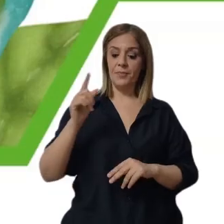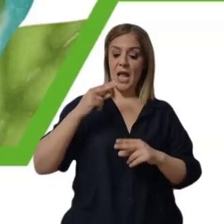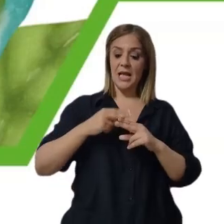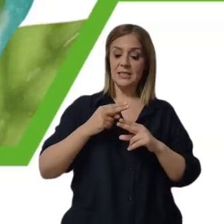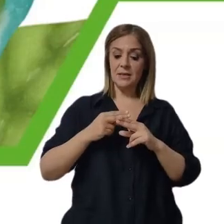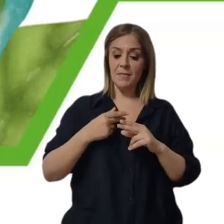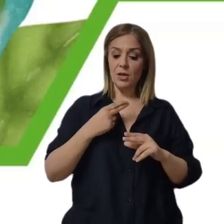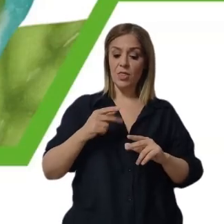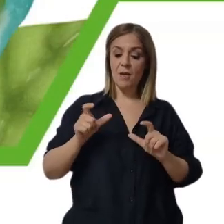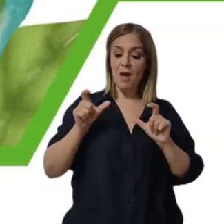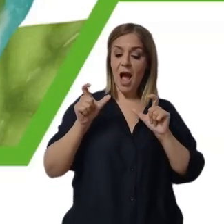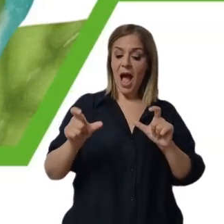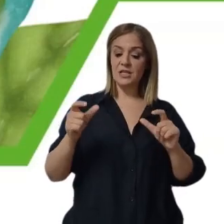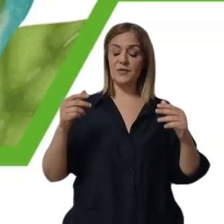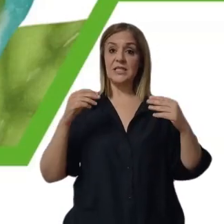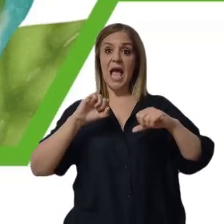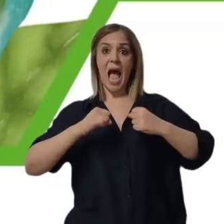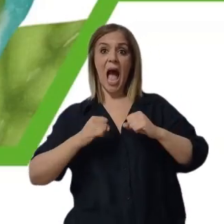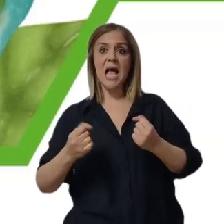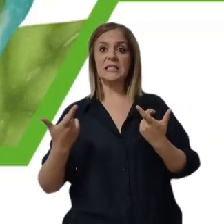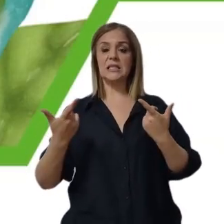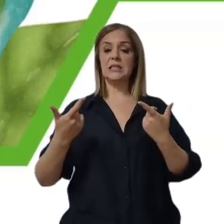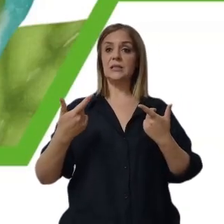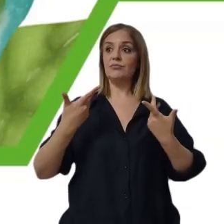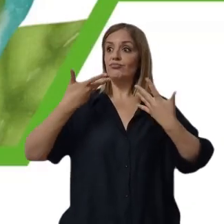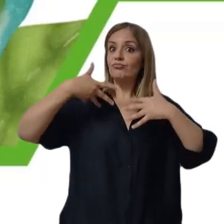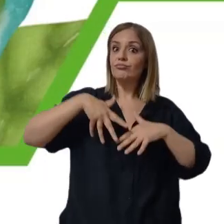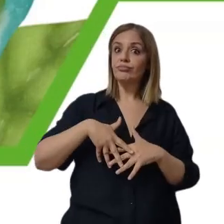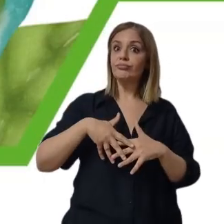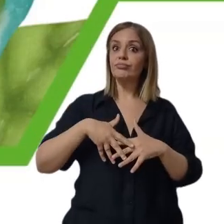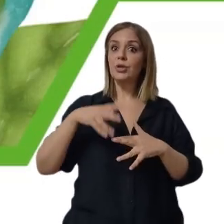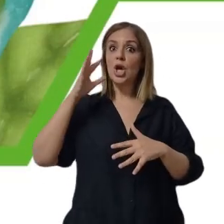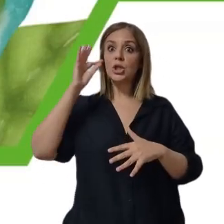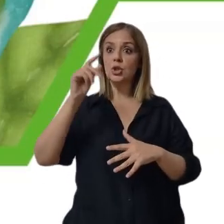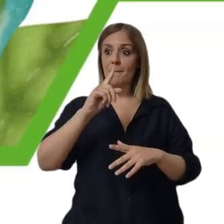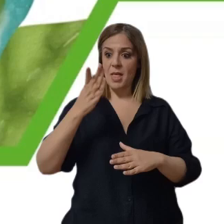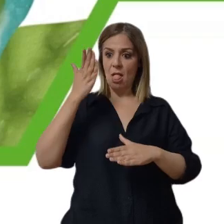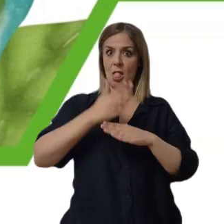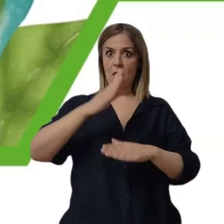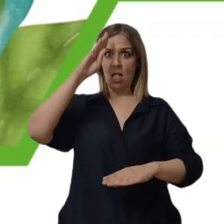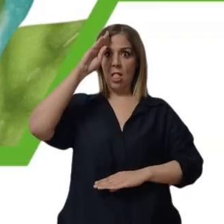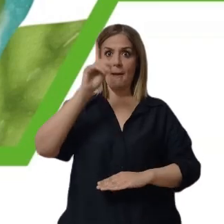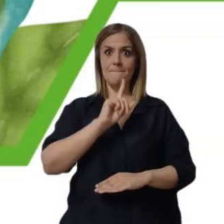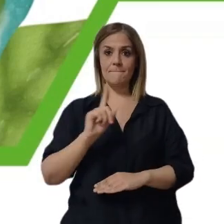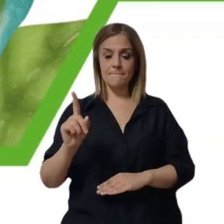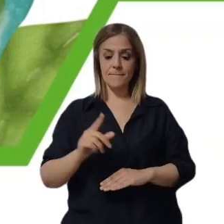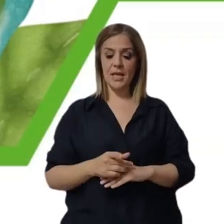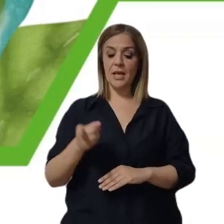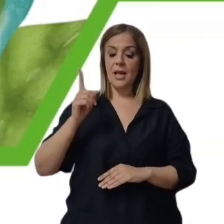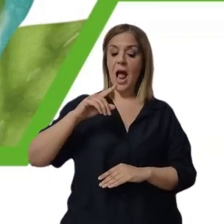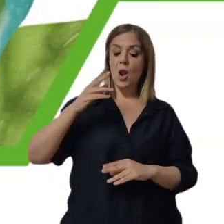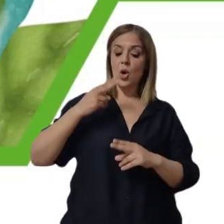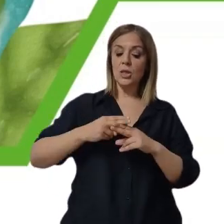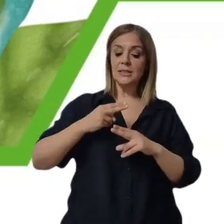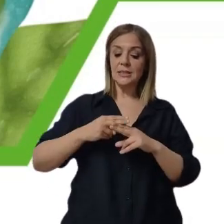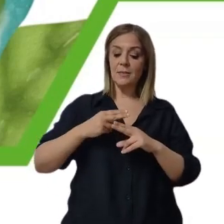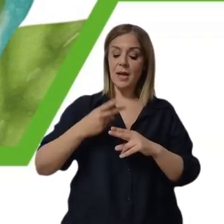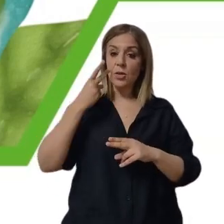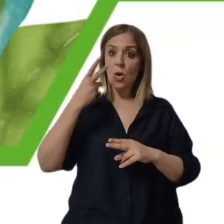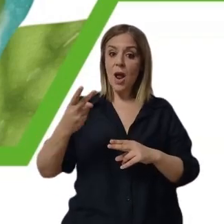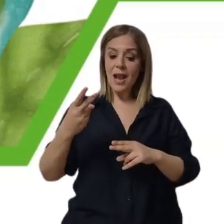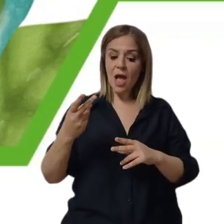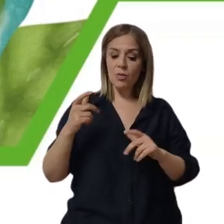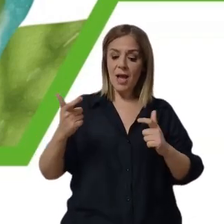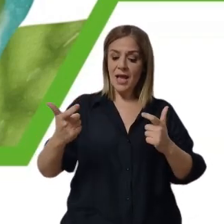drills and workspace adaptation to prevent injuries. And last but not least, we will see